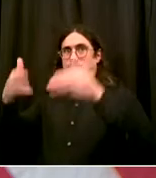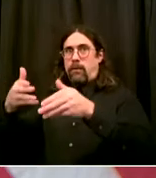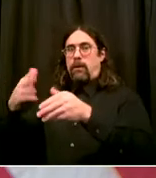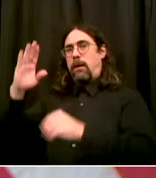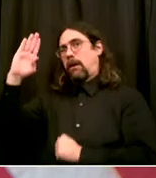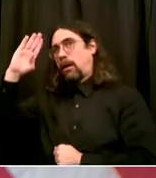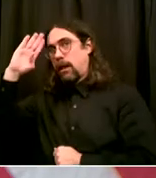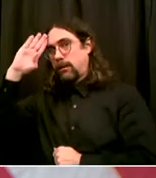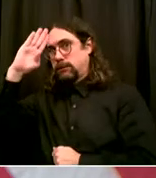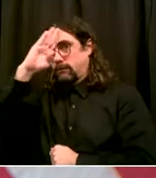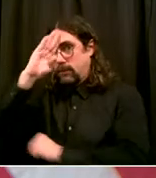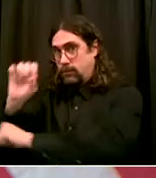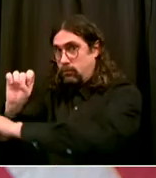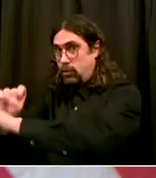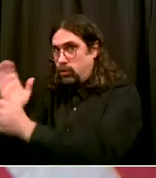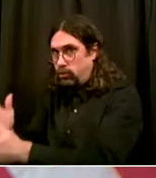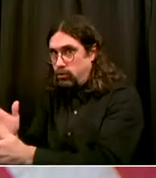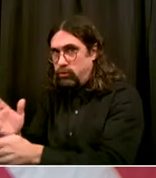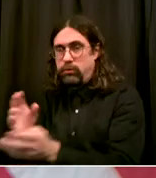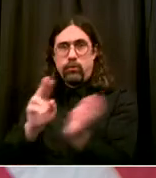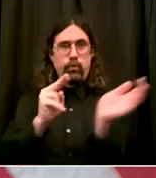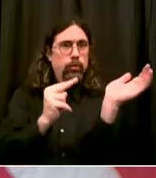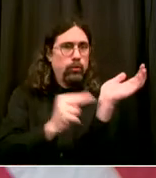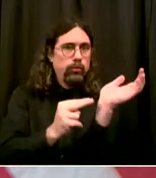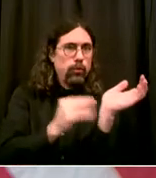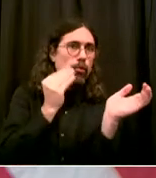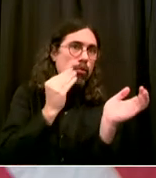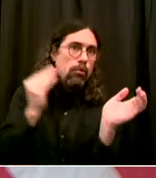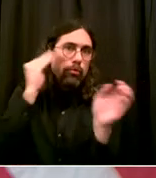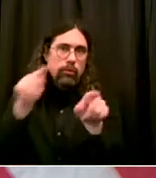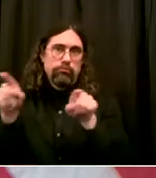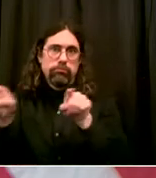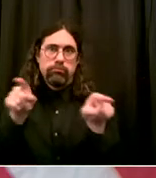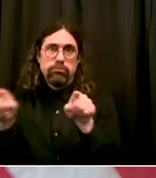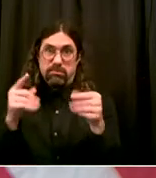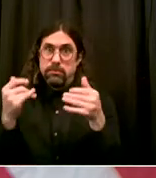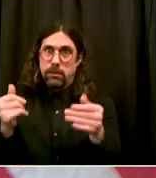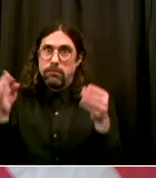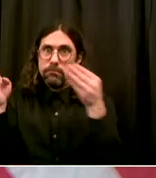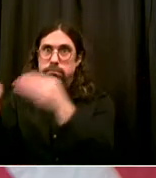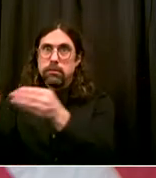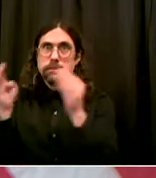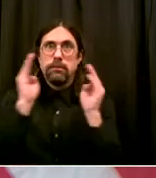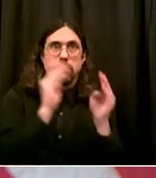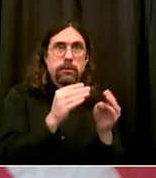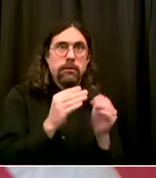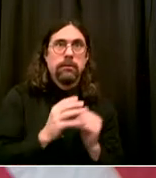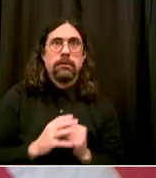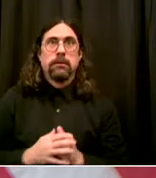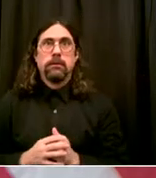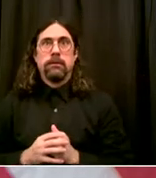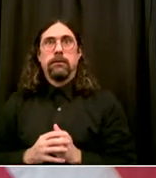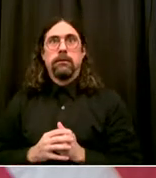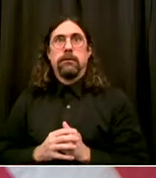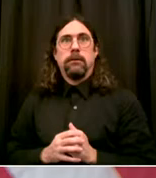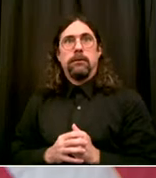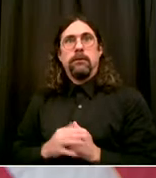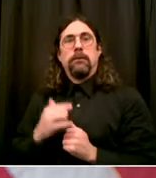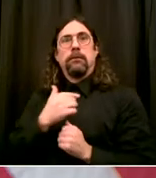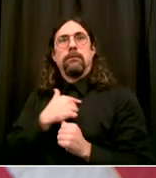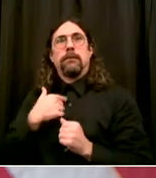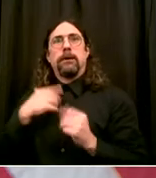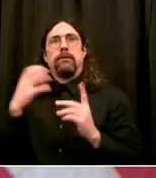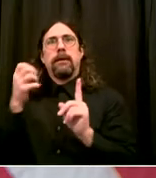to other community-based healthcare workers, including home health workers, for example, and do that as rapidly